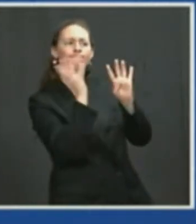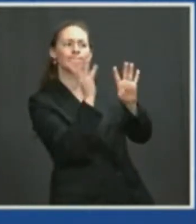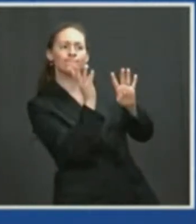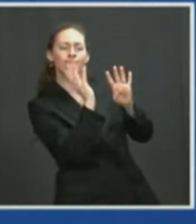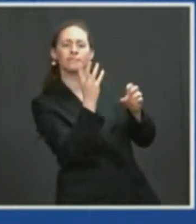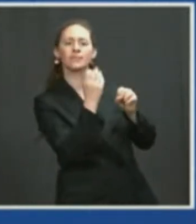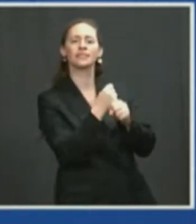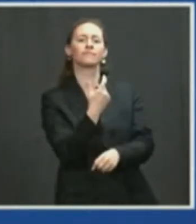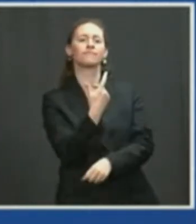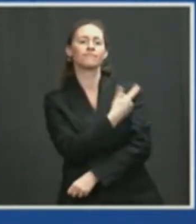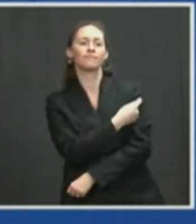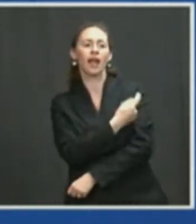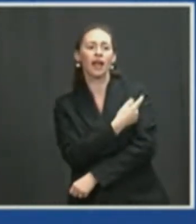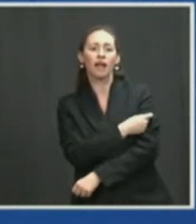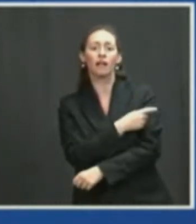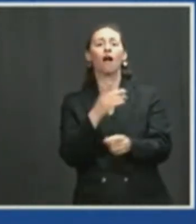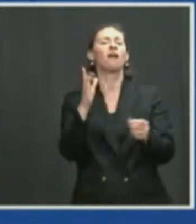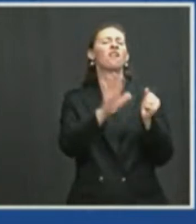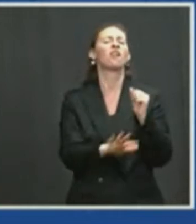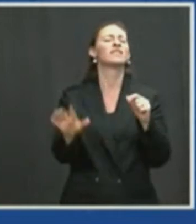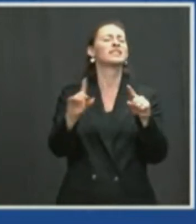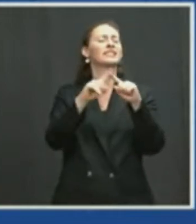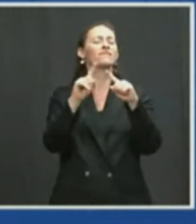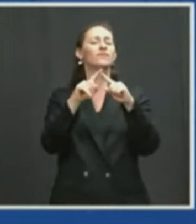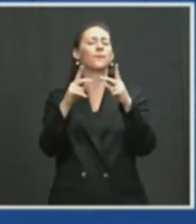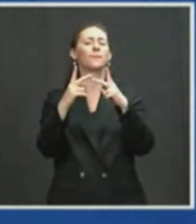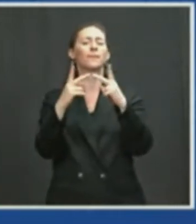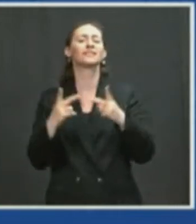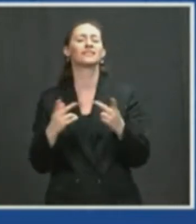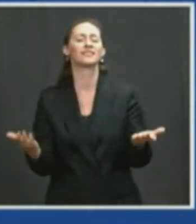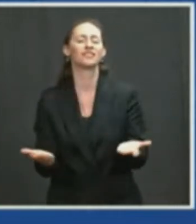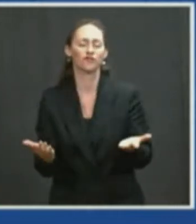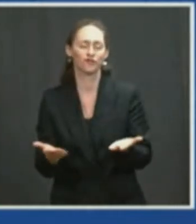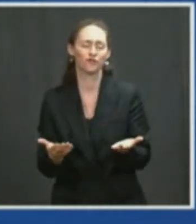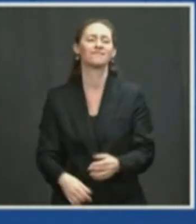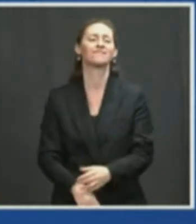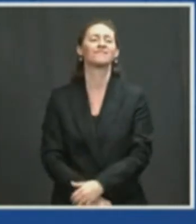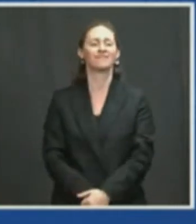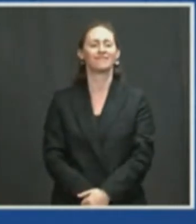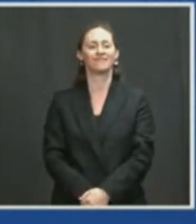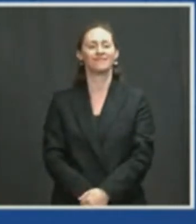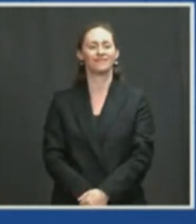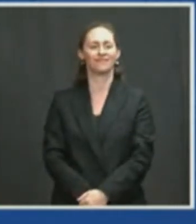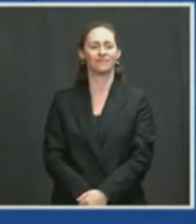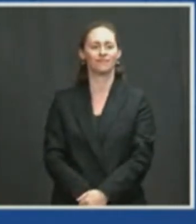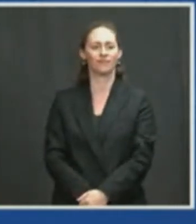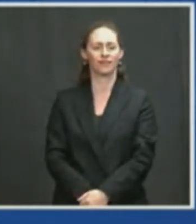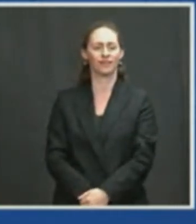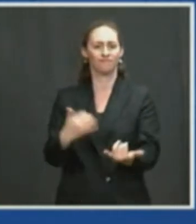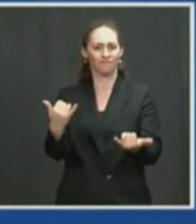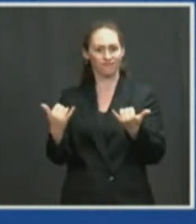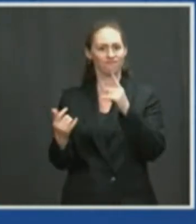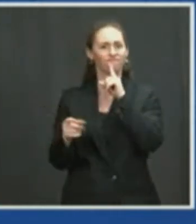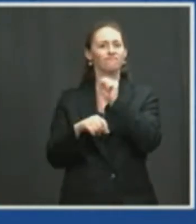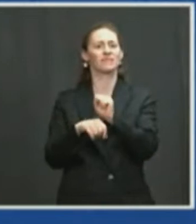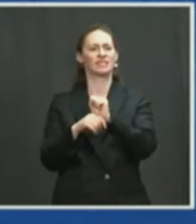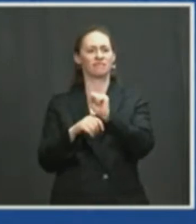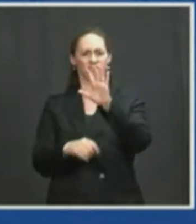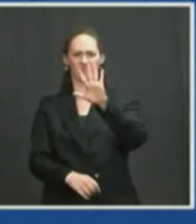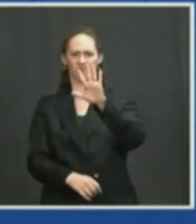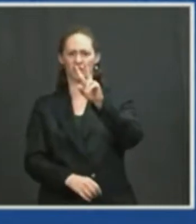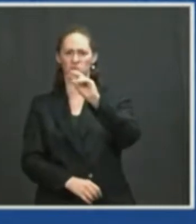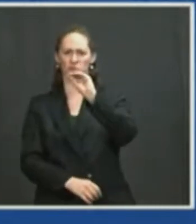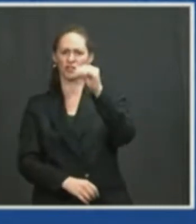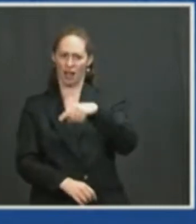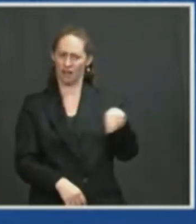now, 52% of American adults are fully vaccinated. 75%